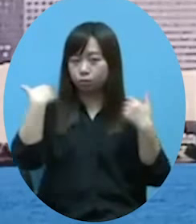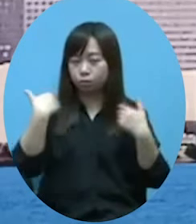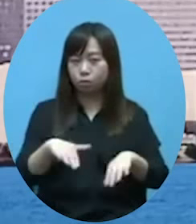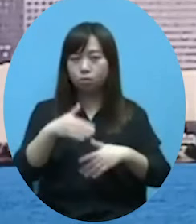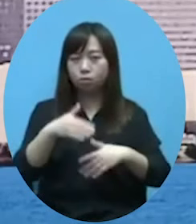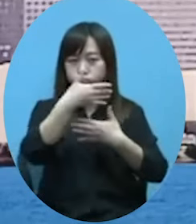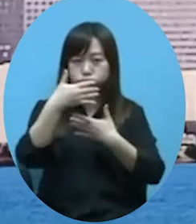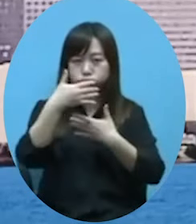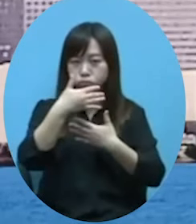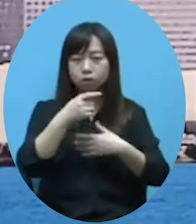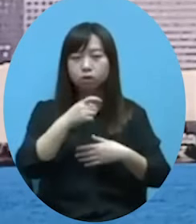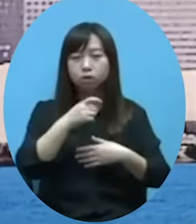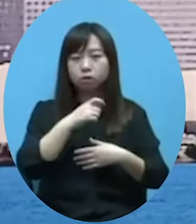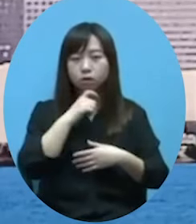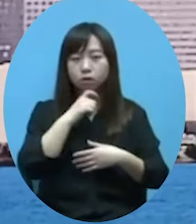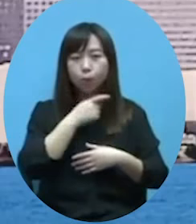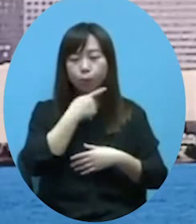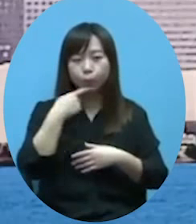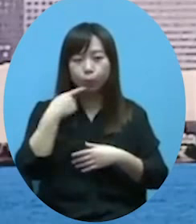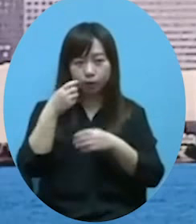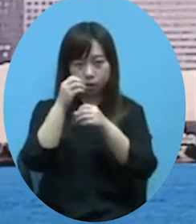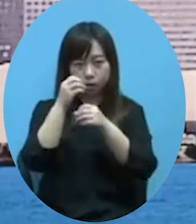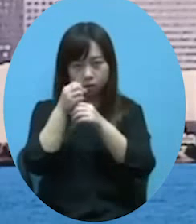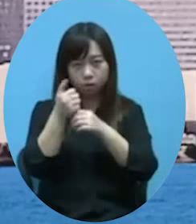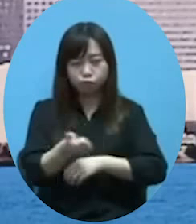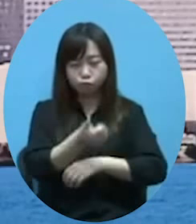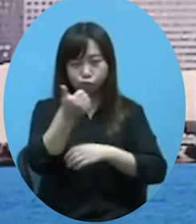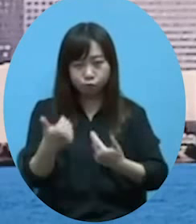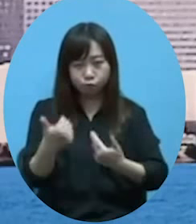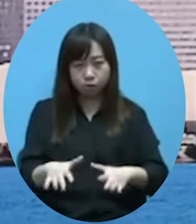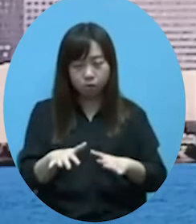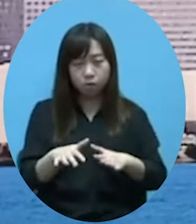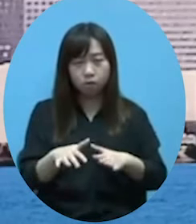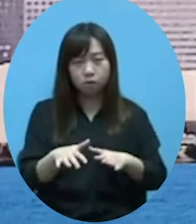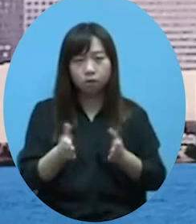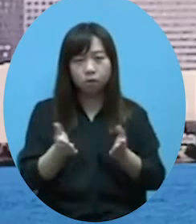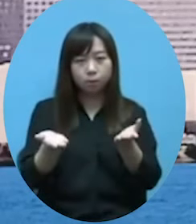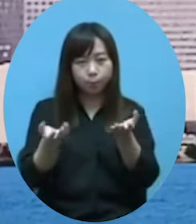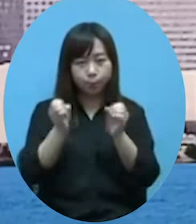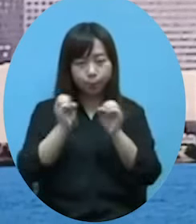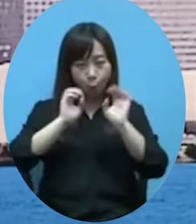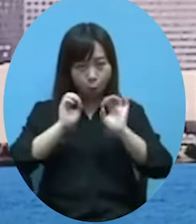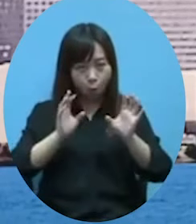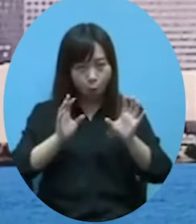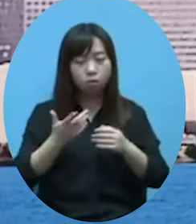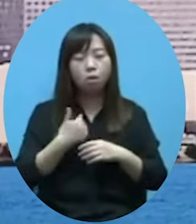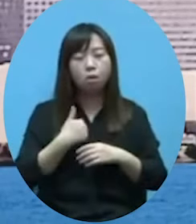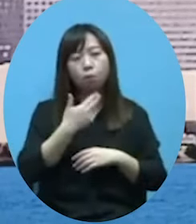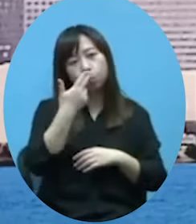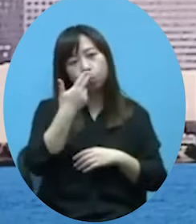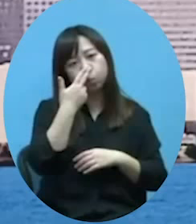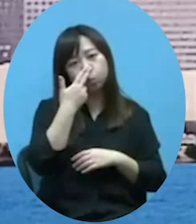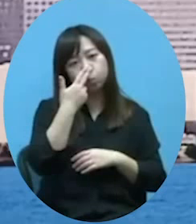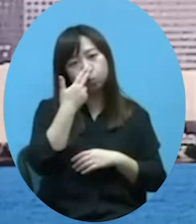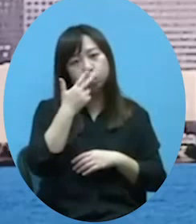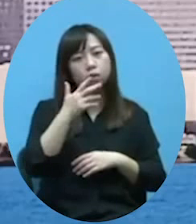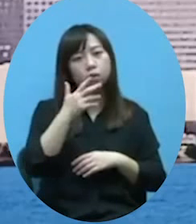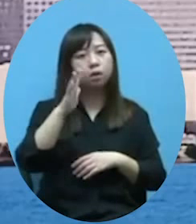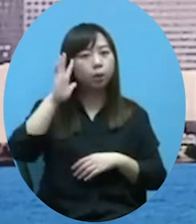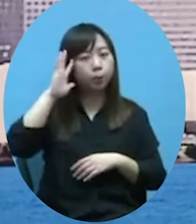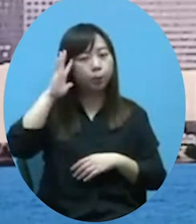outI think it will take at least five or seven days for the blood resultbecause it's not an